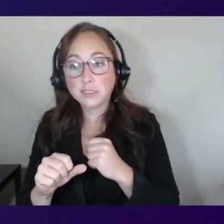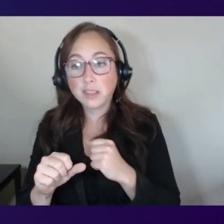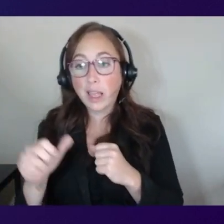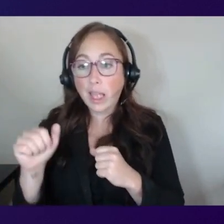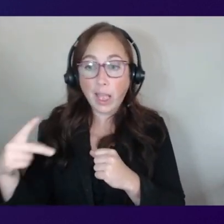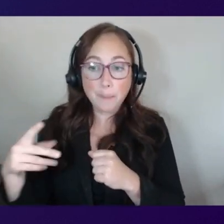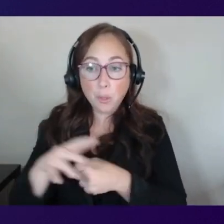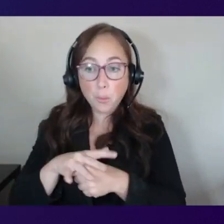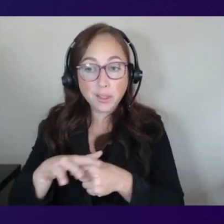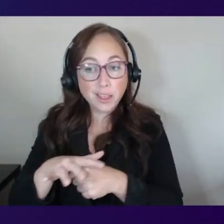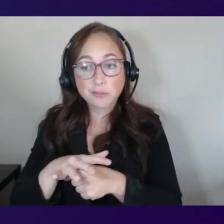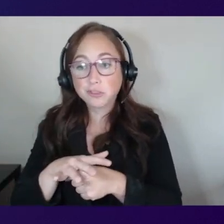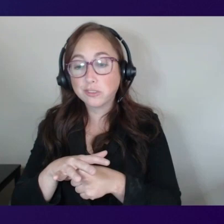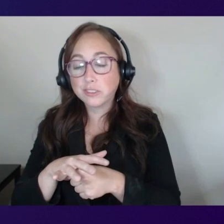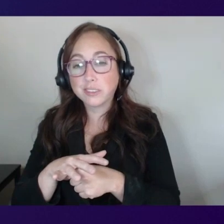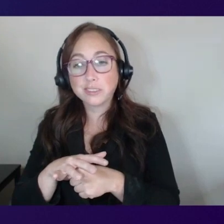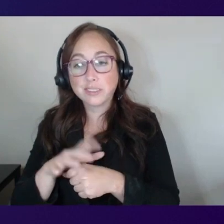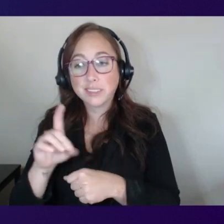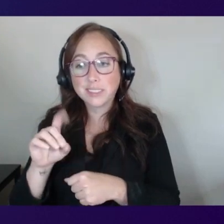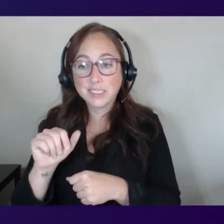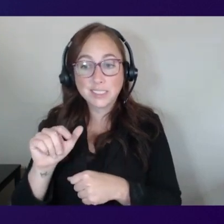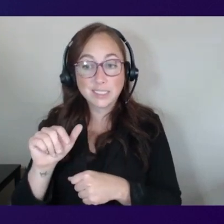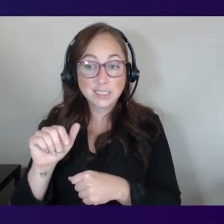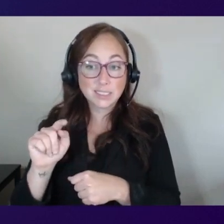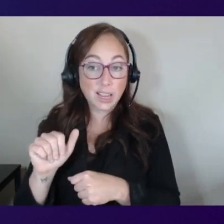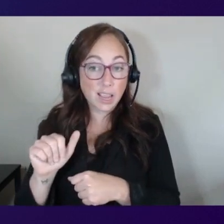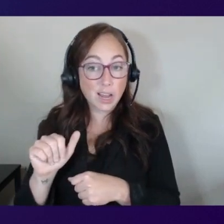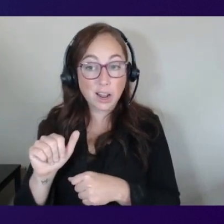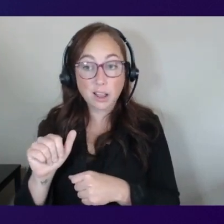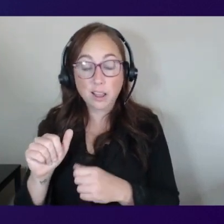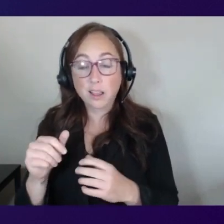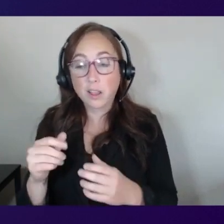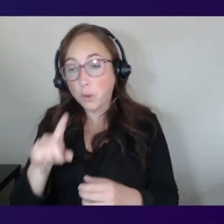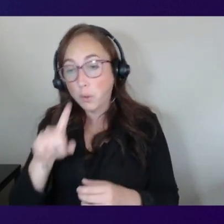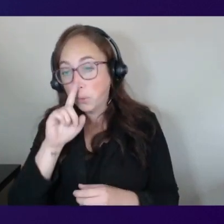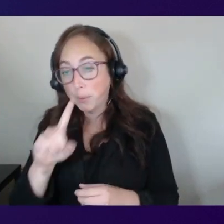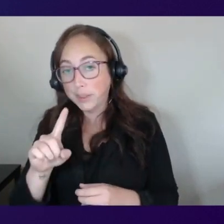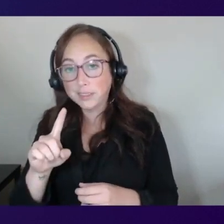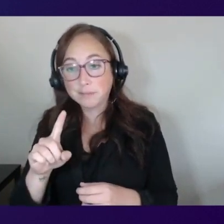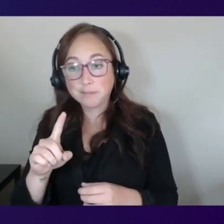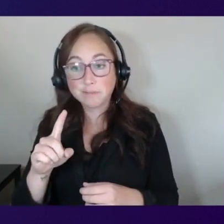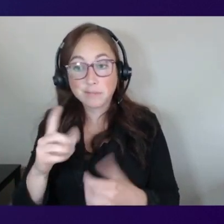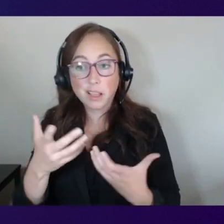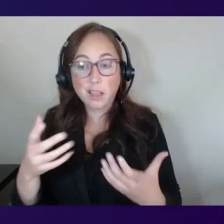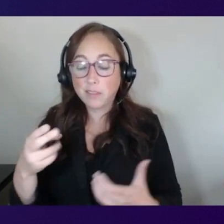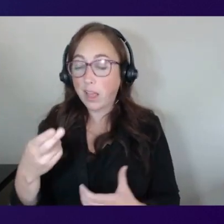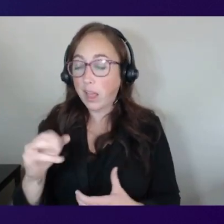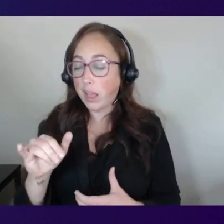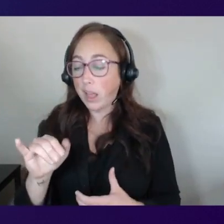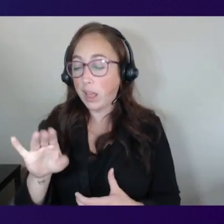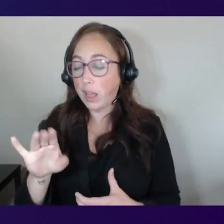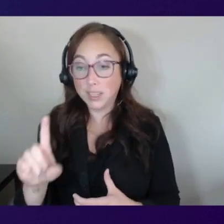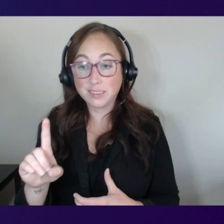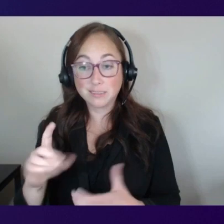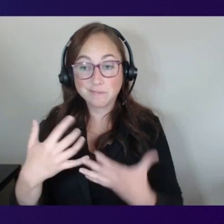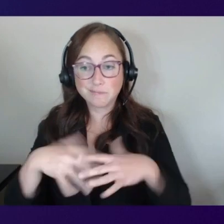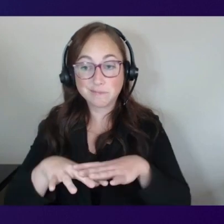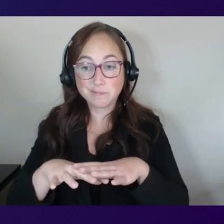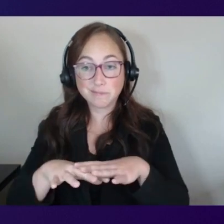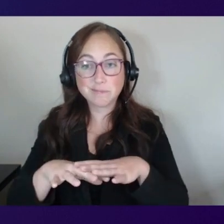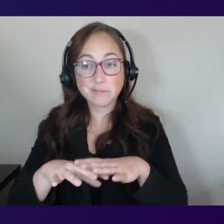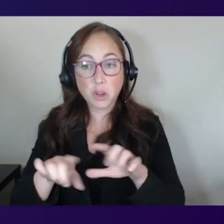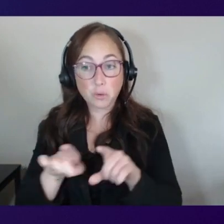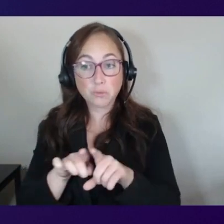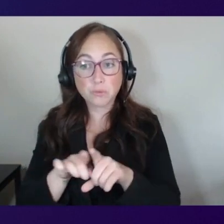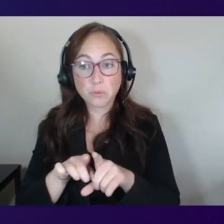applications, really kind of the data gravity story, really speaks to a lot of the hybrid as well as fully into AWS.